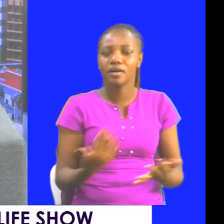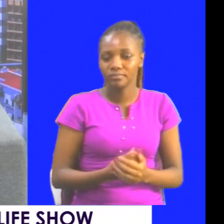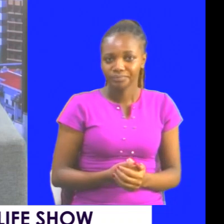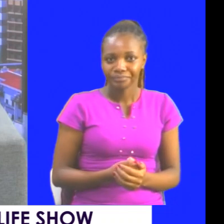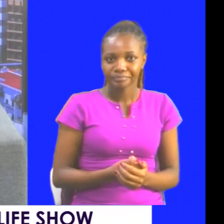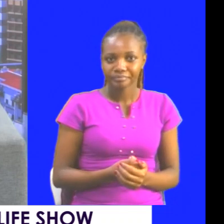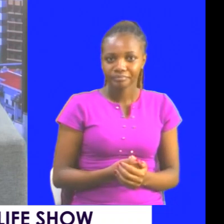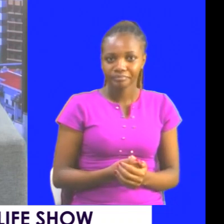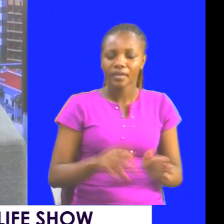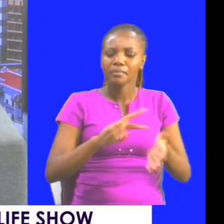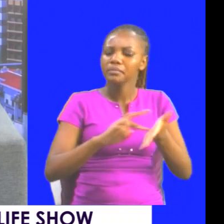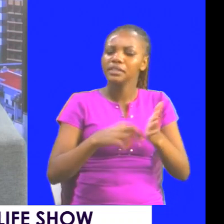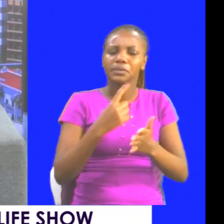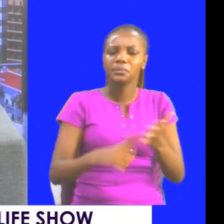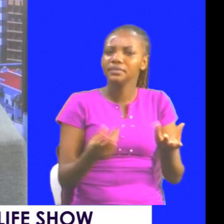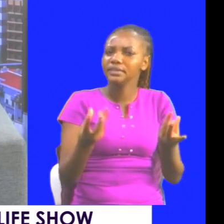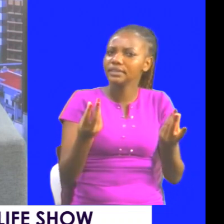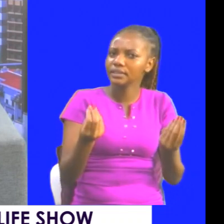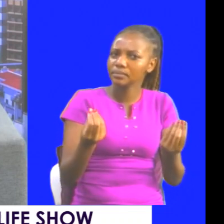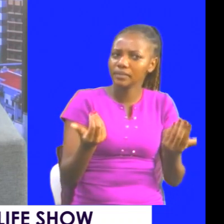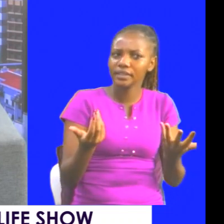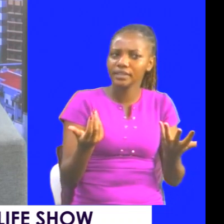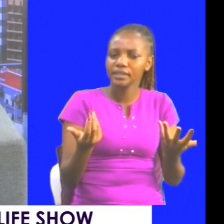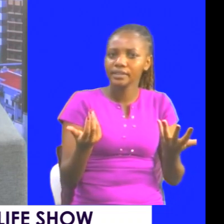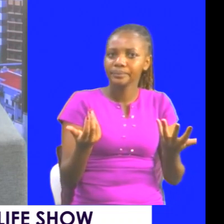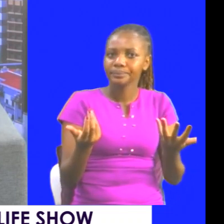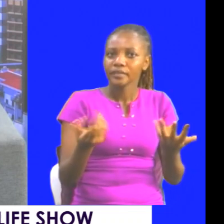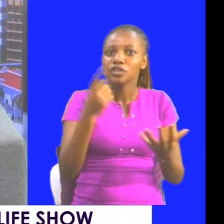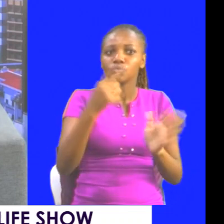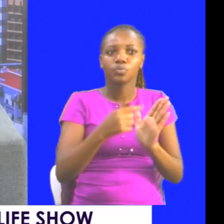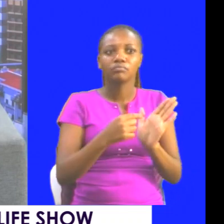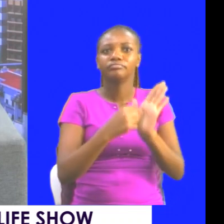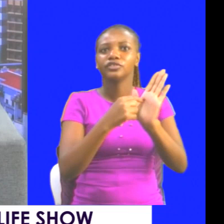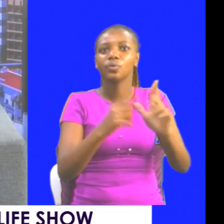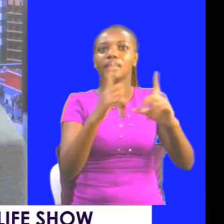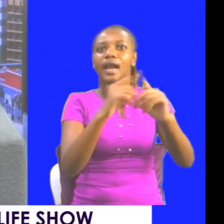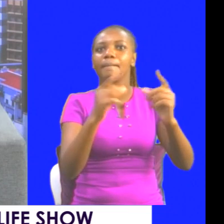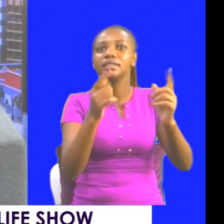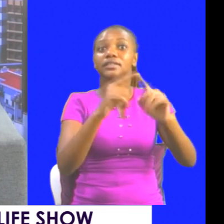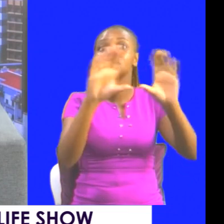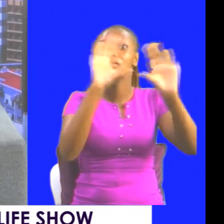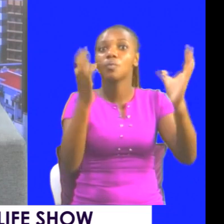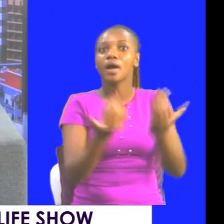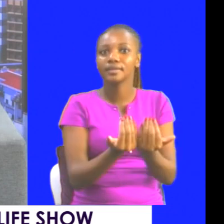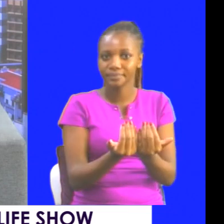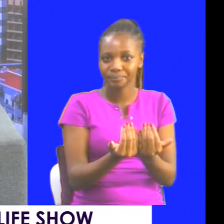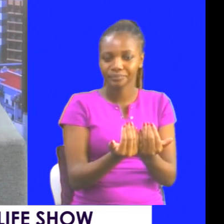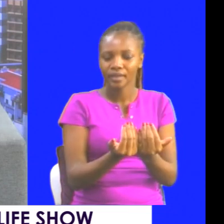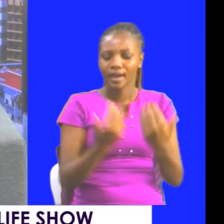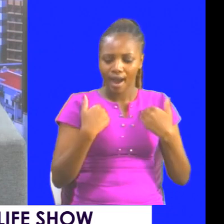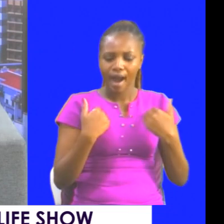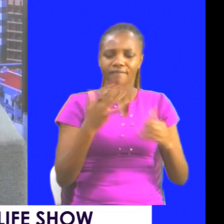some kind. You're passing a message to the world There is a lot